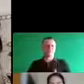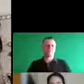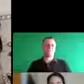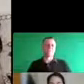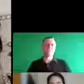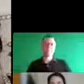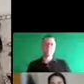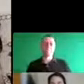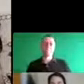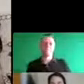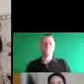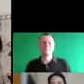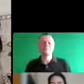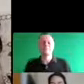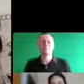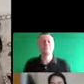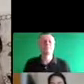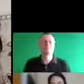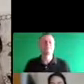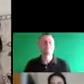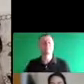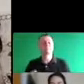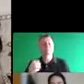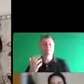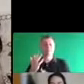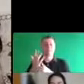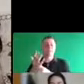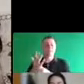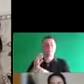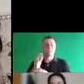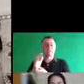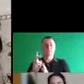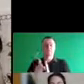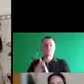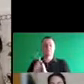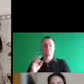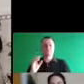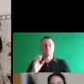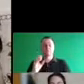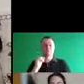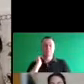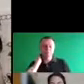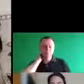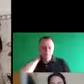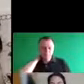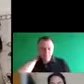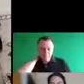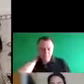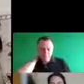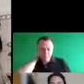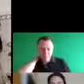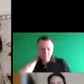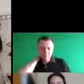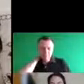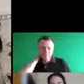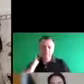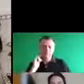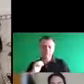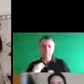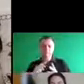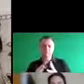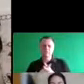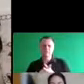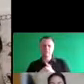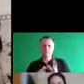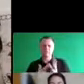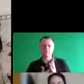It was handheld, but we had a Vona? I don't know how to say